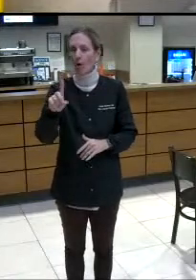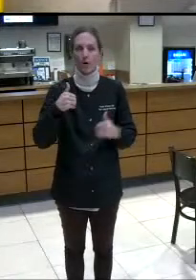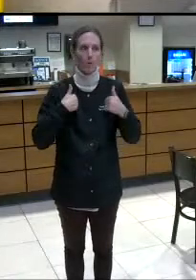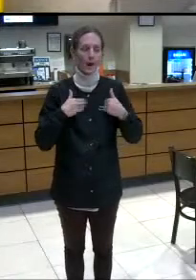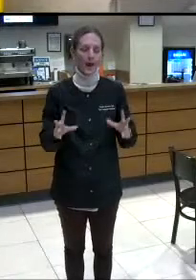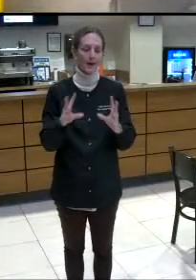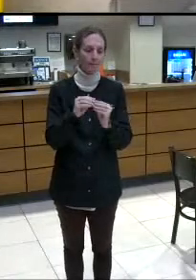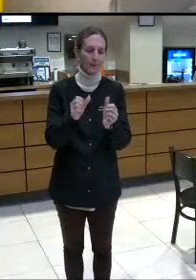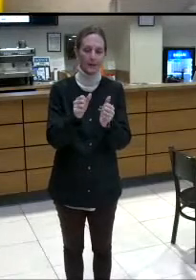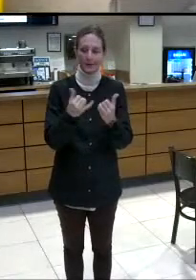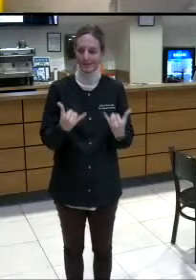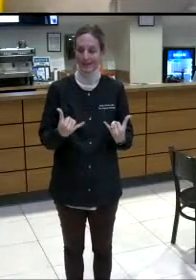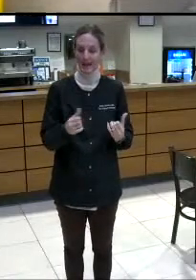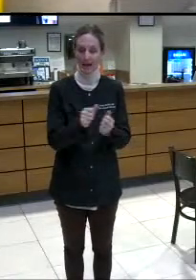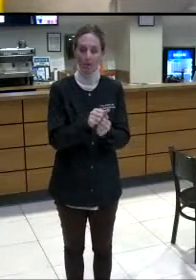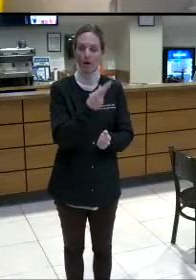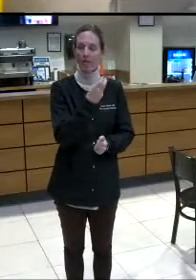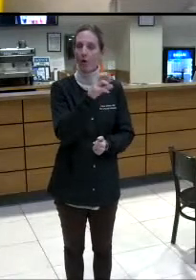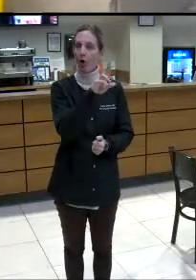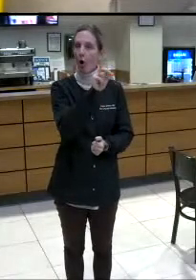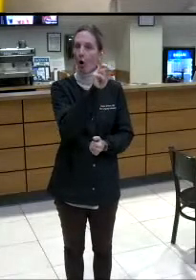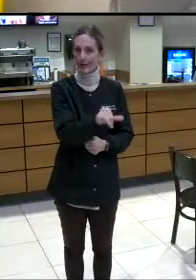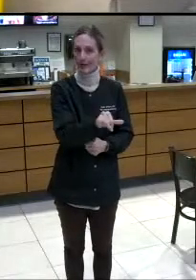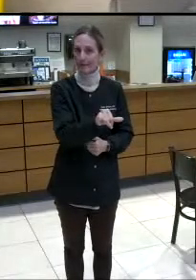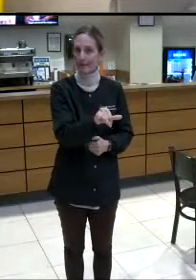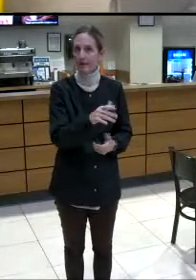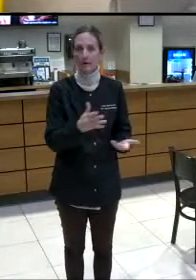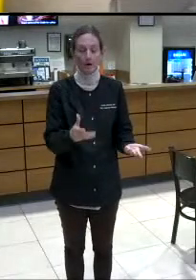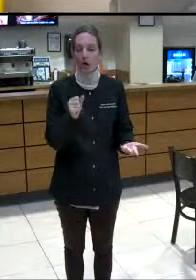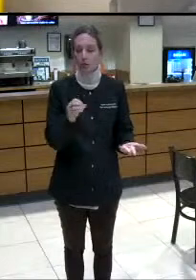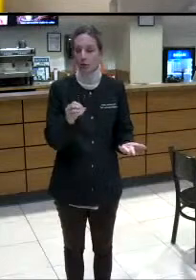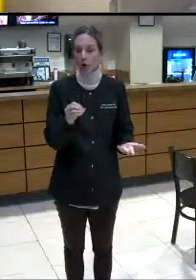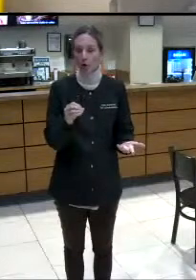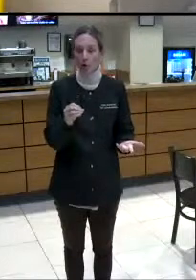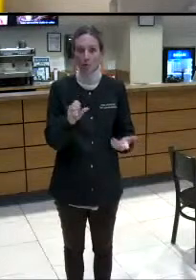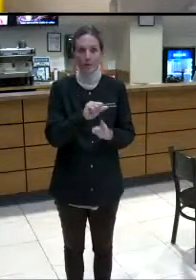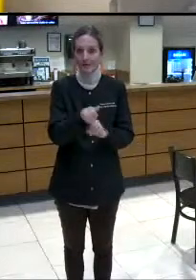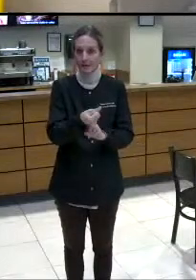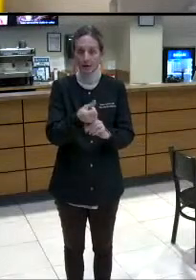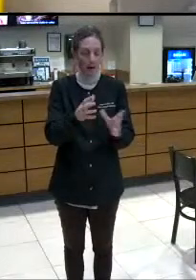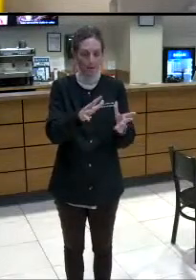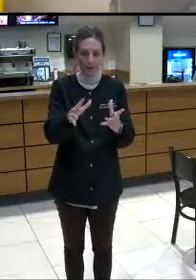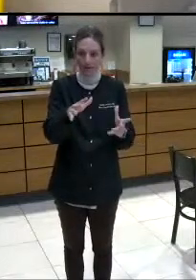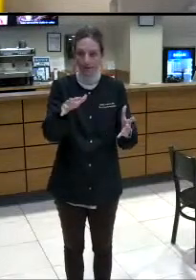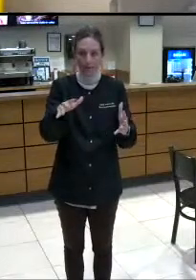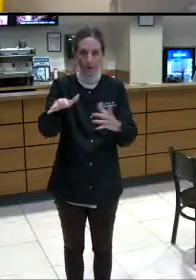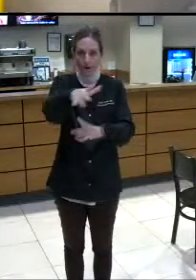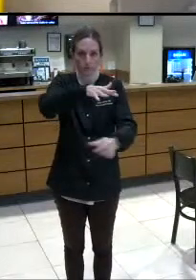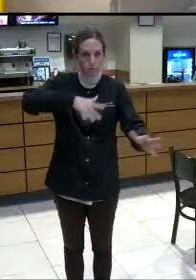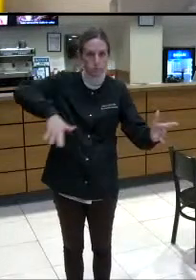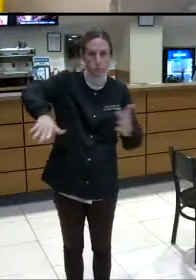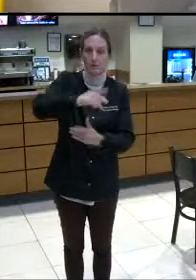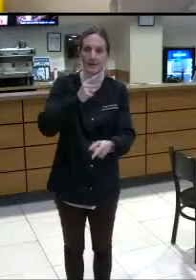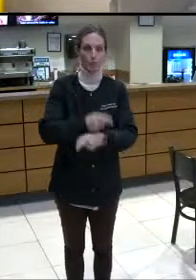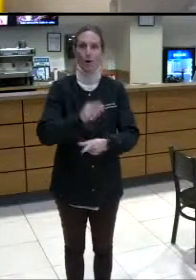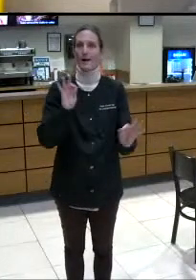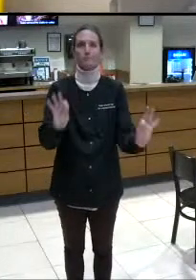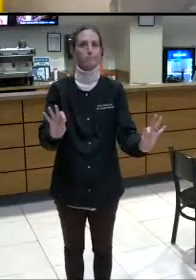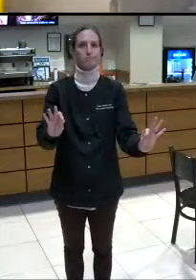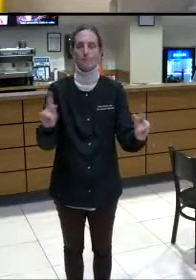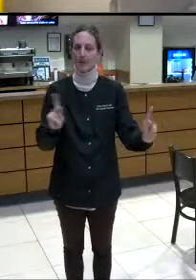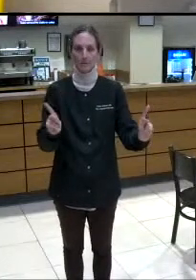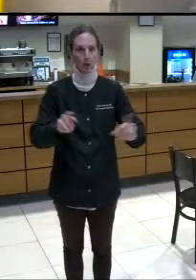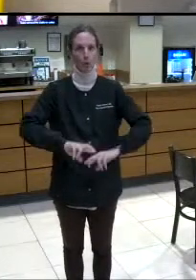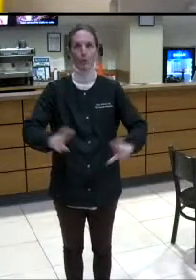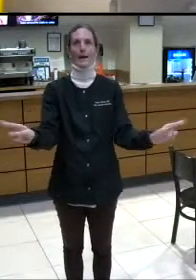with Mr. Hardy. So the community, the They're conditions are right. They are ready. They are ready to move on this. And because the conditions are right,